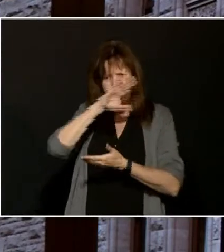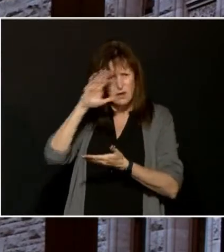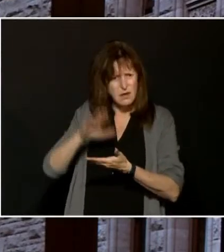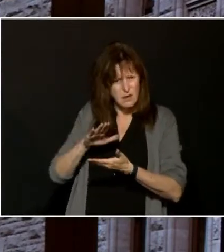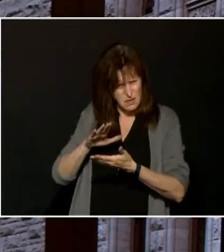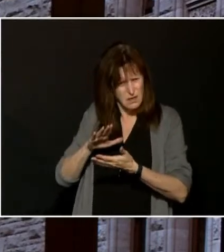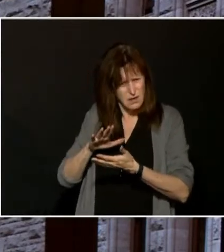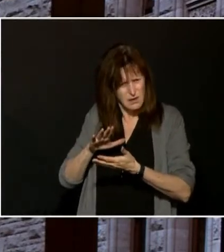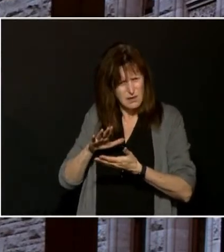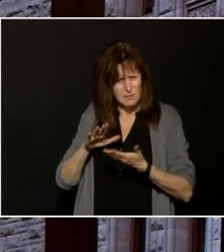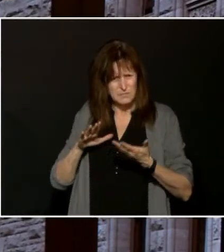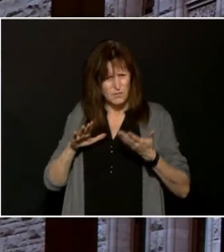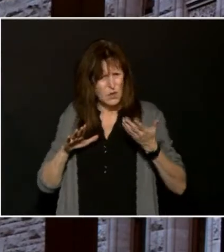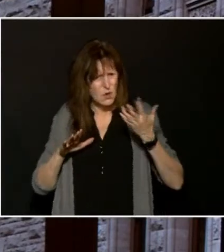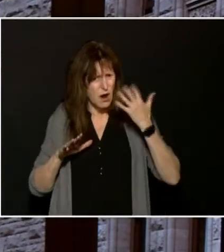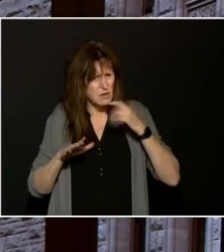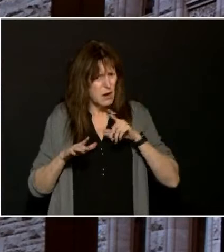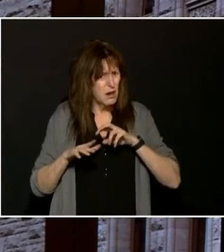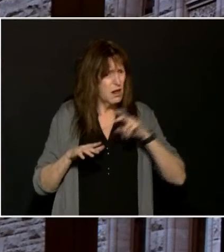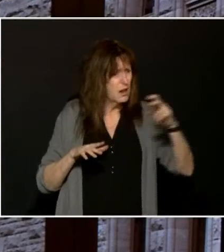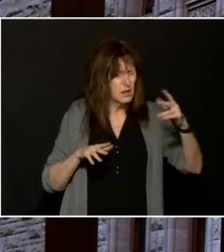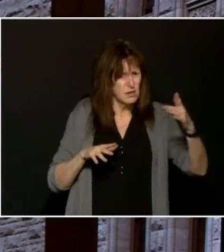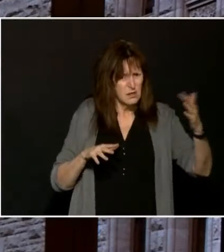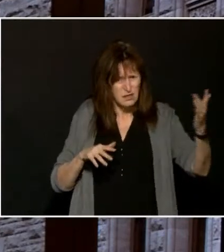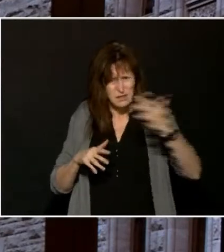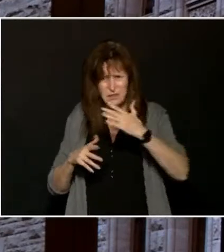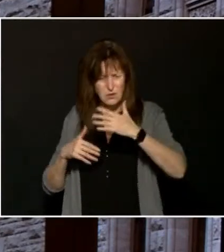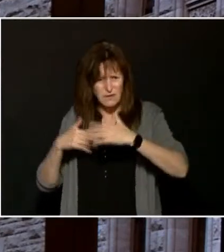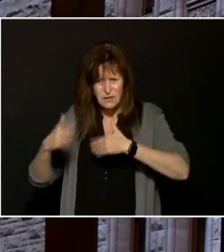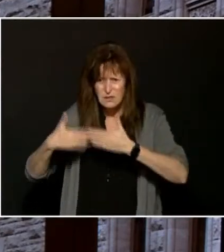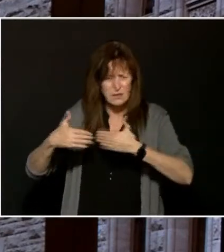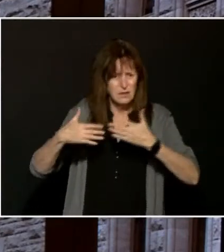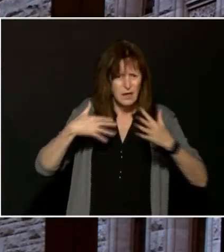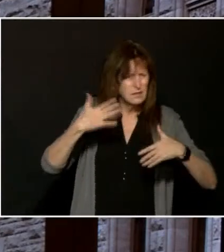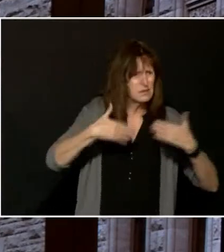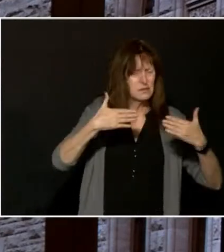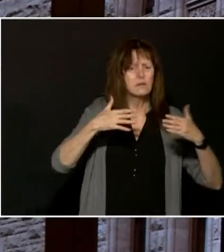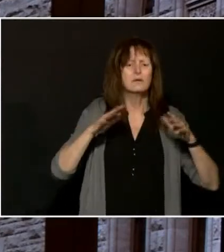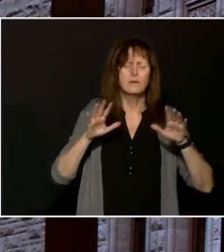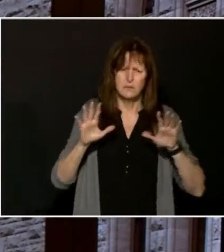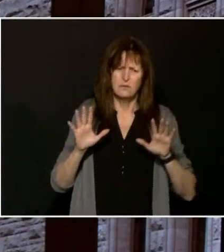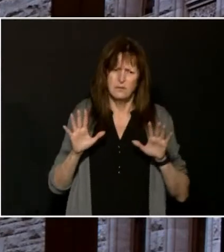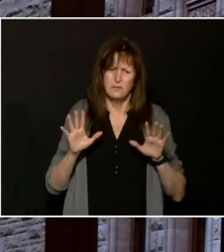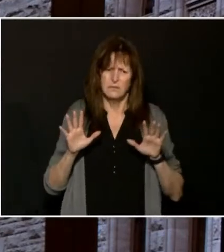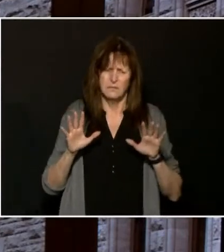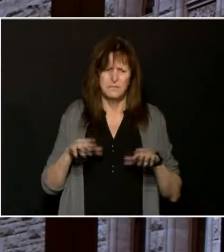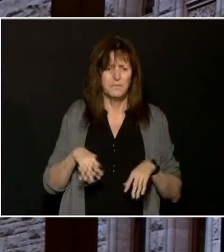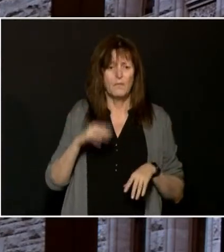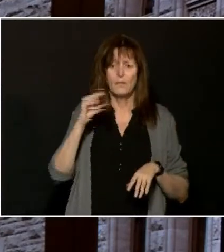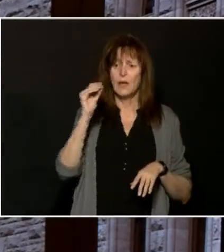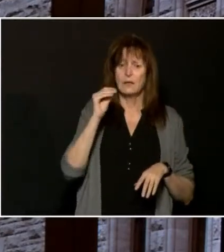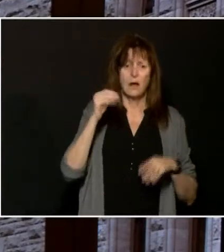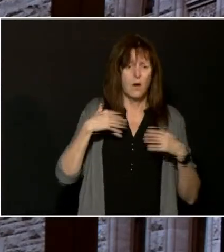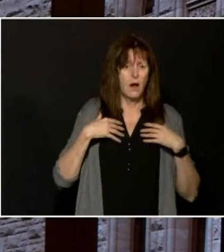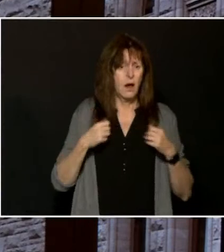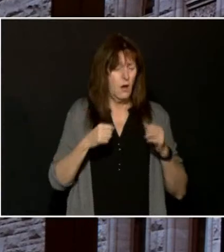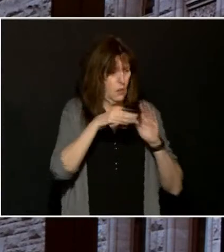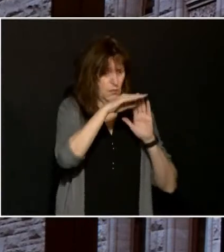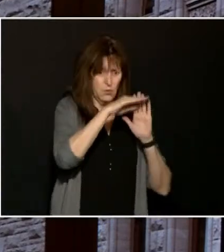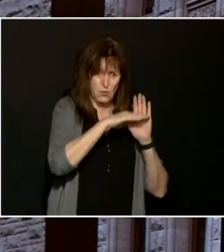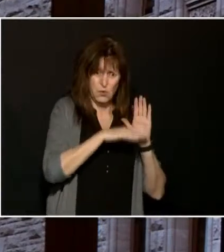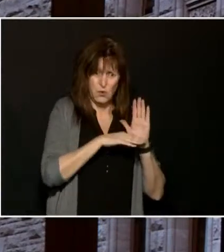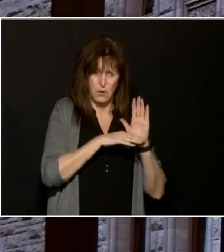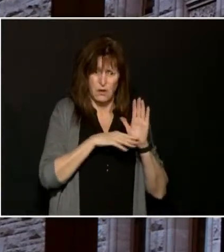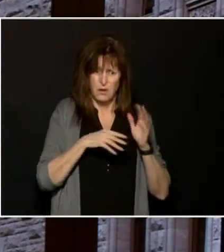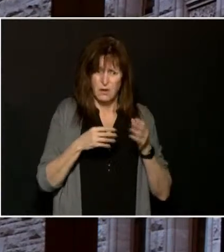they have through the Directive 2 being lifted and with direction from Ontario Health to do more daytime elective